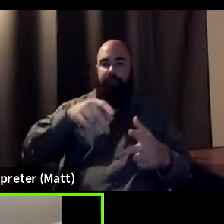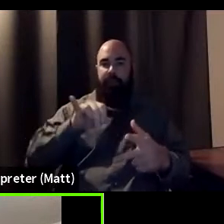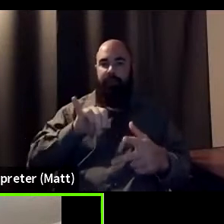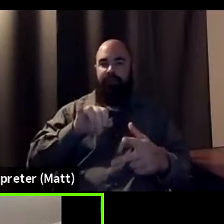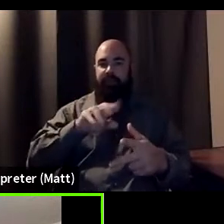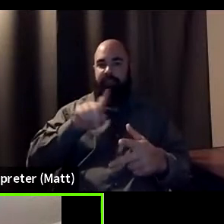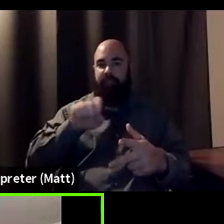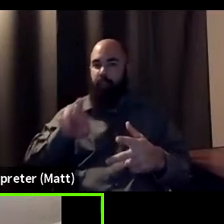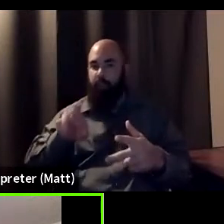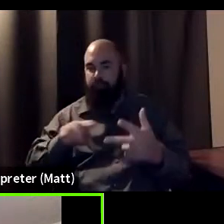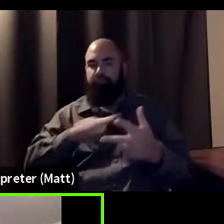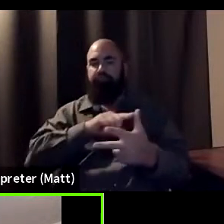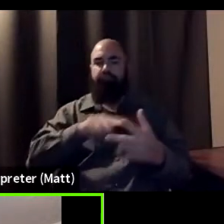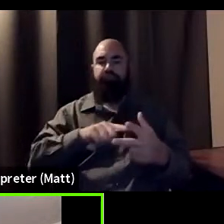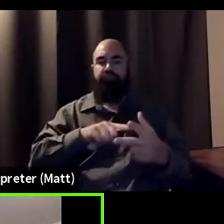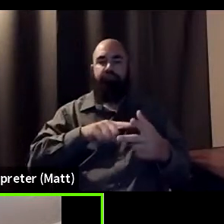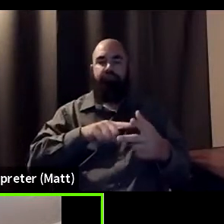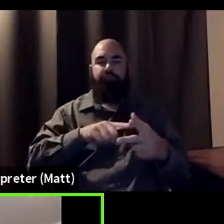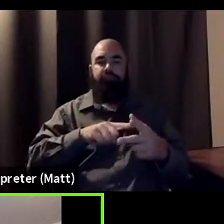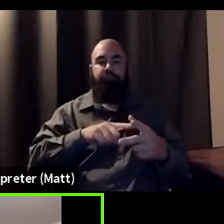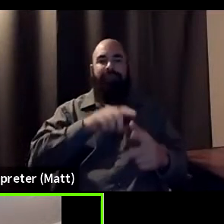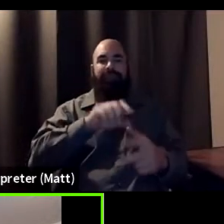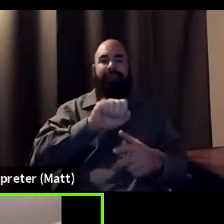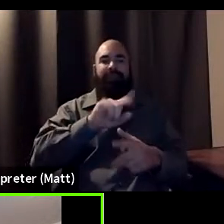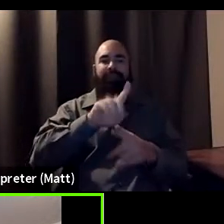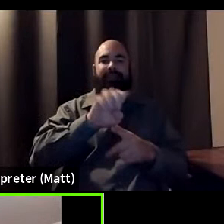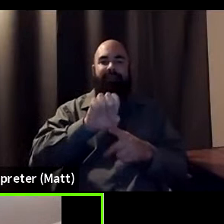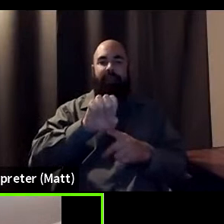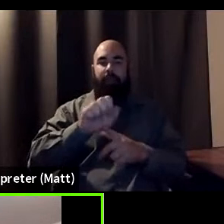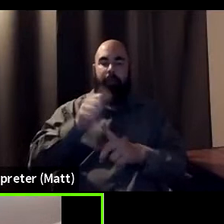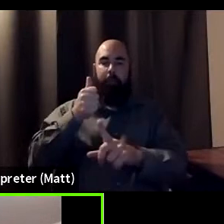side effects, and overall they're very mild side effects